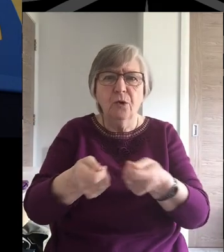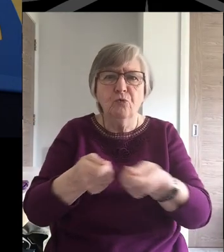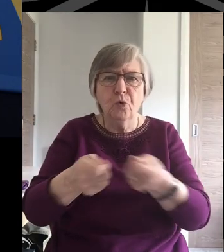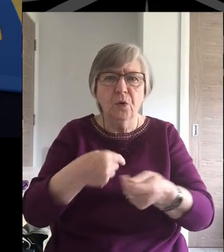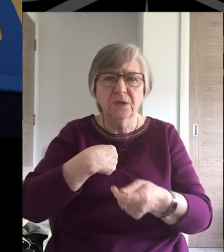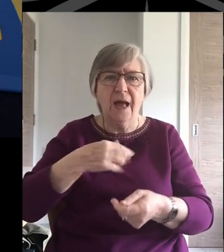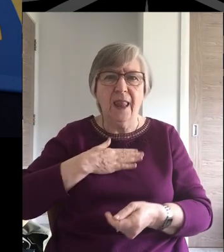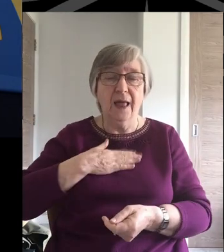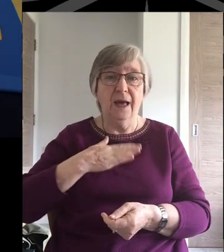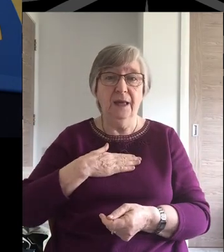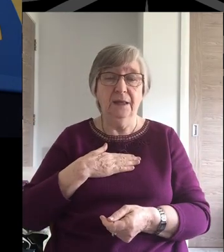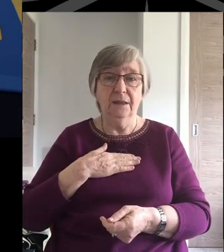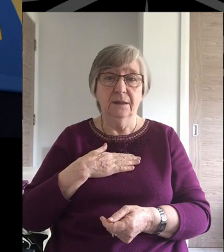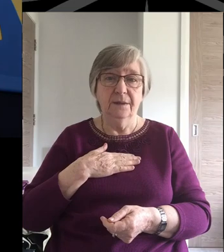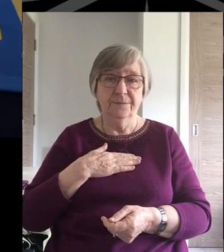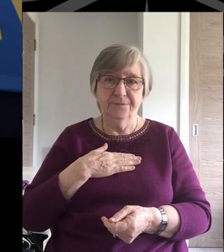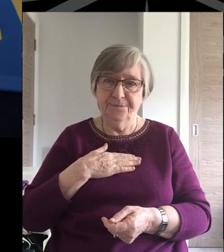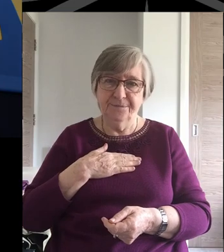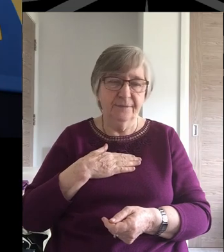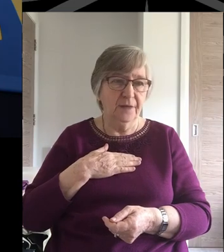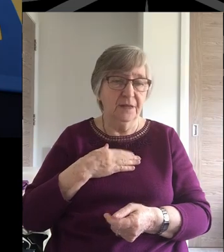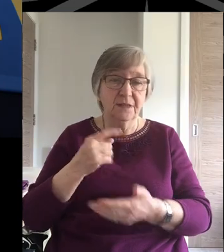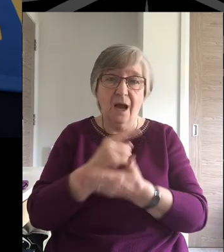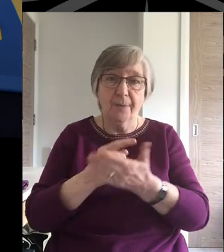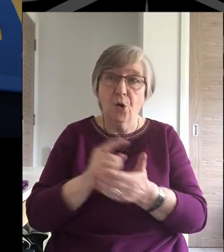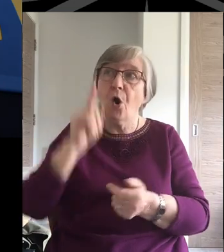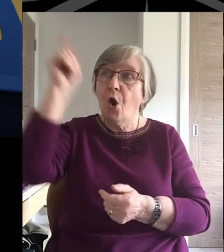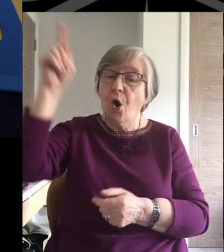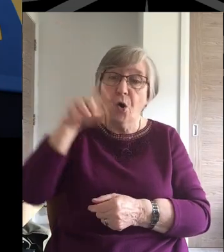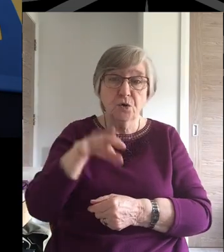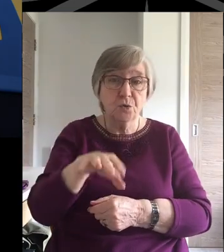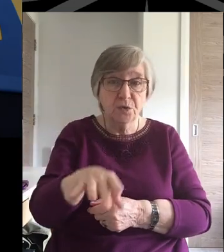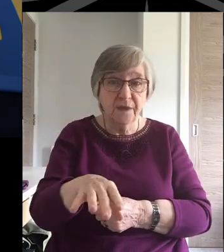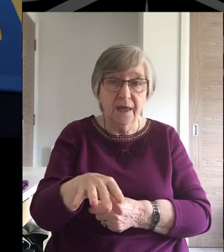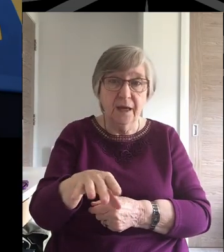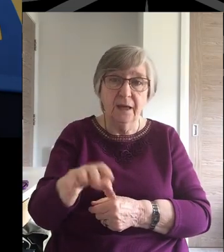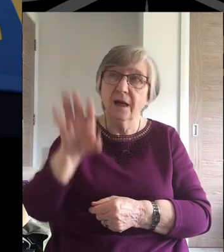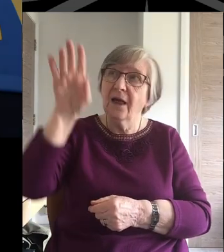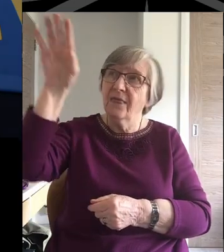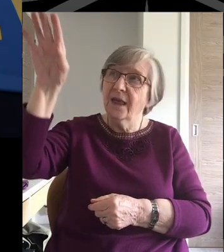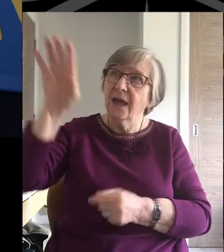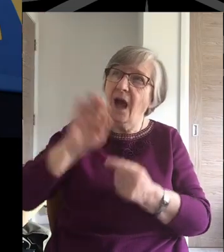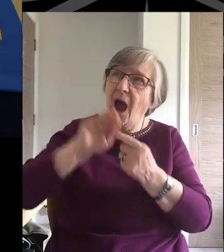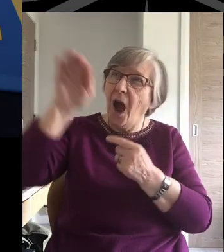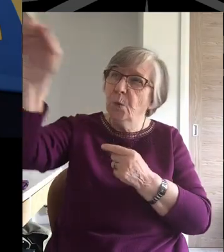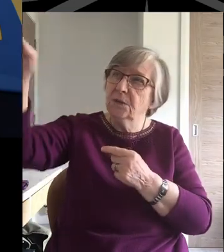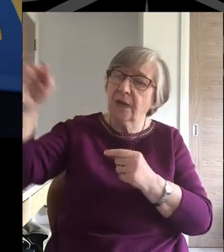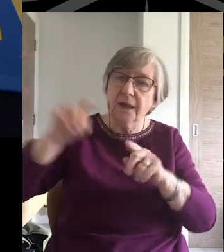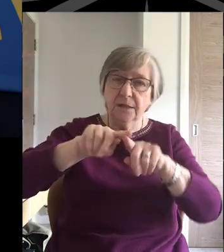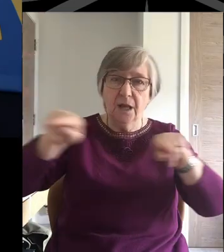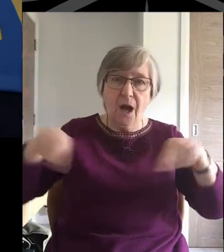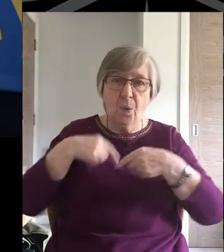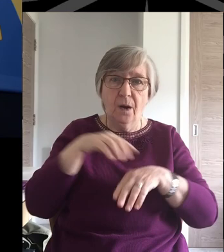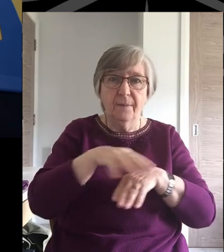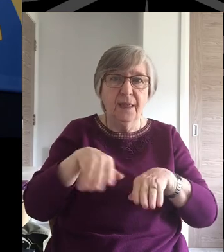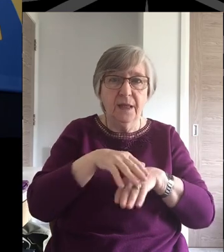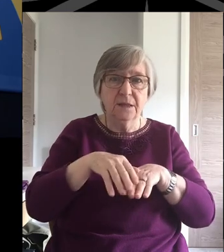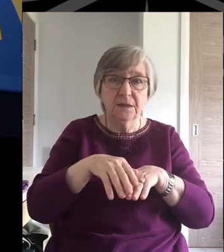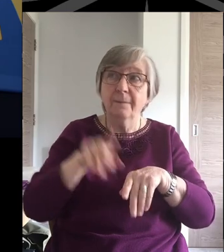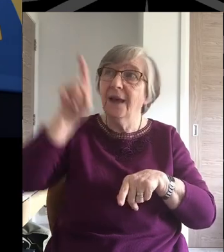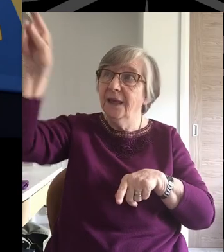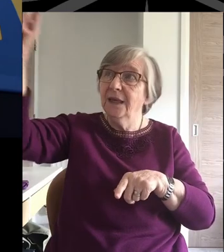like. Rather, it is the God who is there, the God who is beyond us, the God who is outside our wee desert island, who comes to